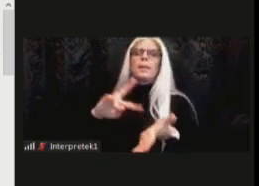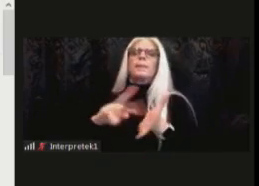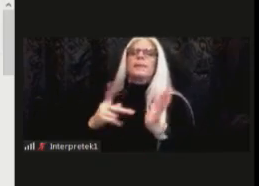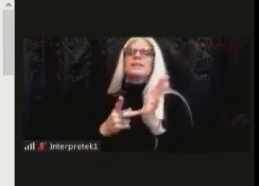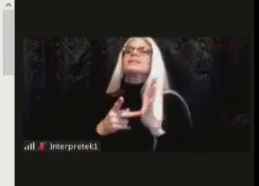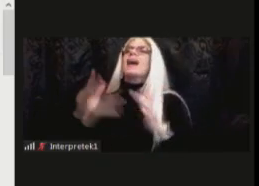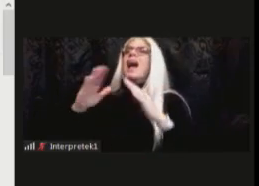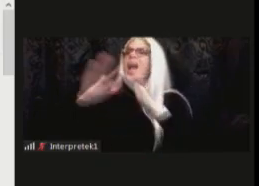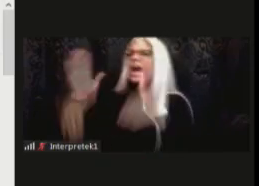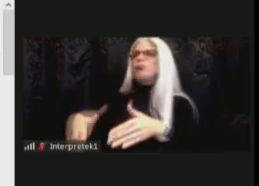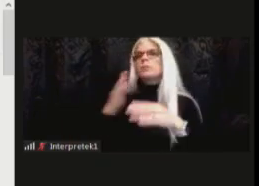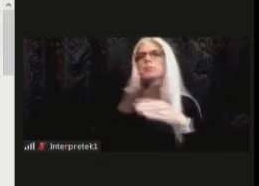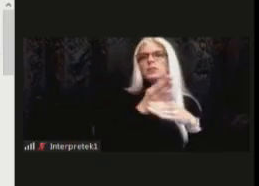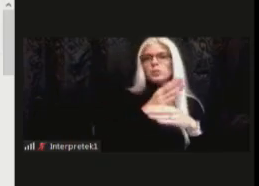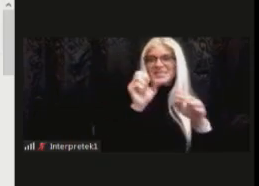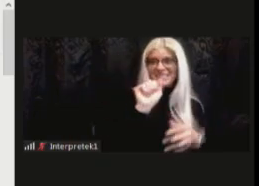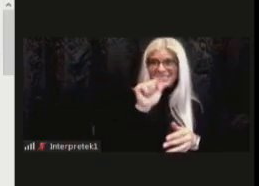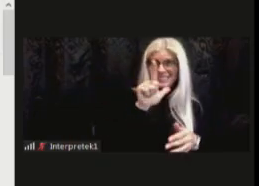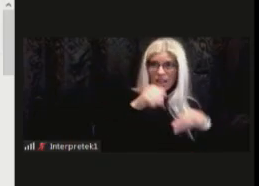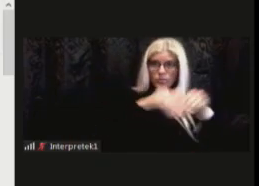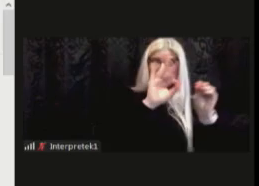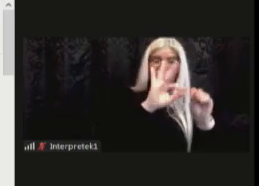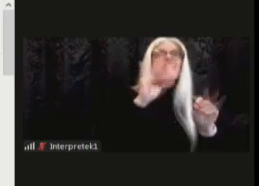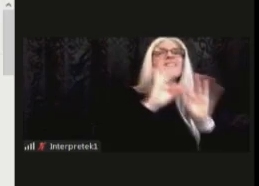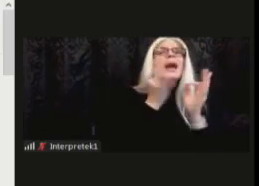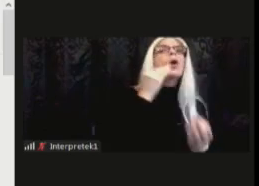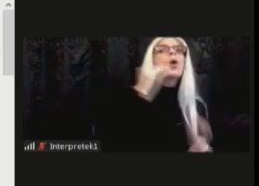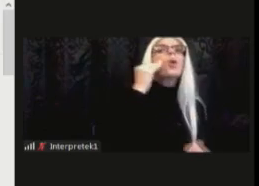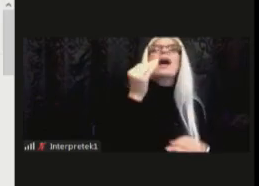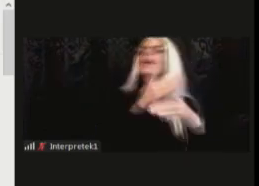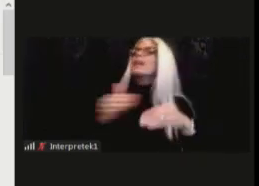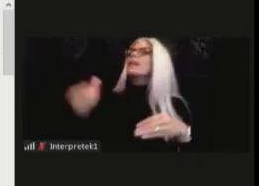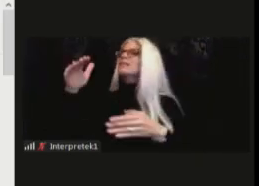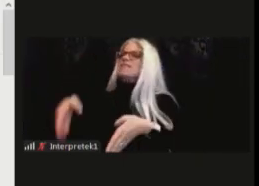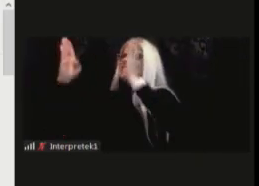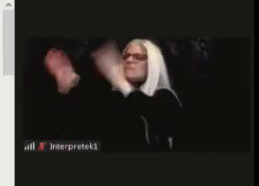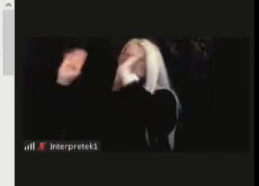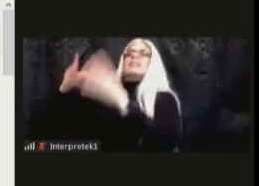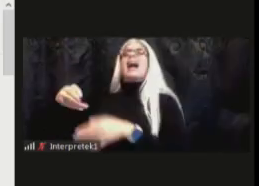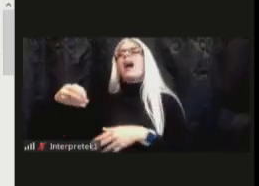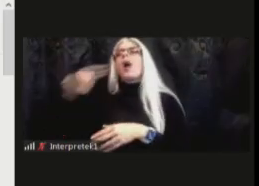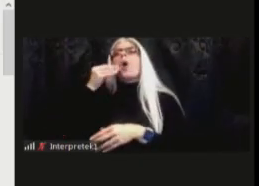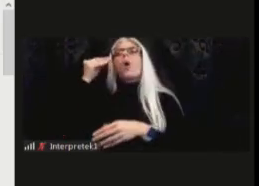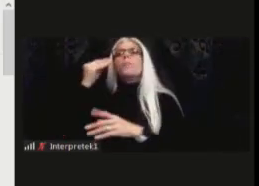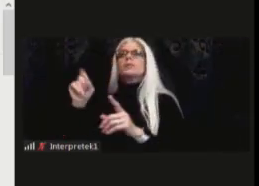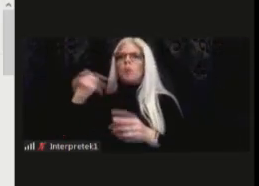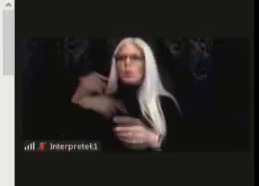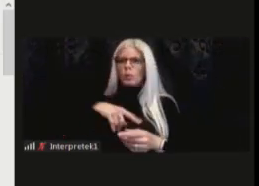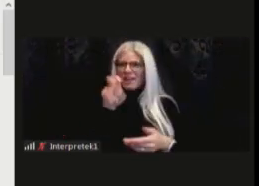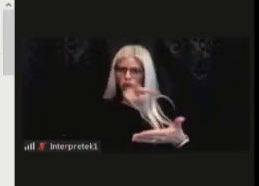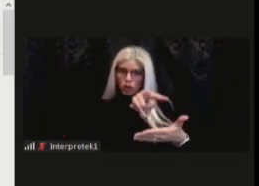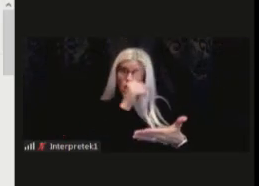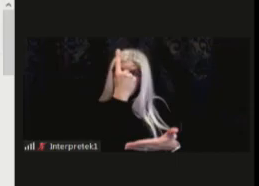Gainesville has plenty of that, right? Between student housing, between a single family home on a third of an acre, there's this housing